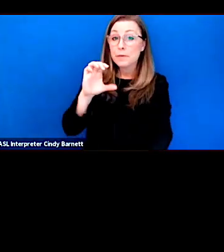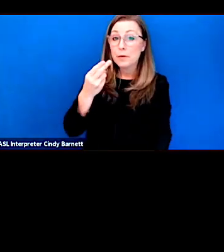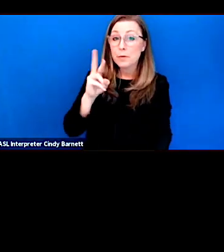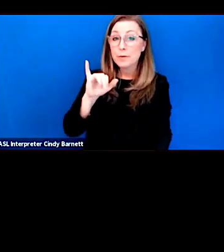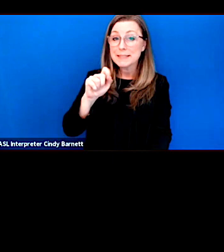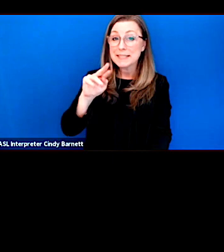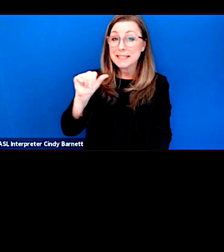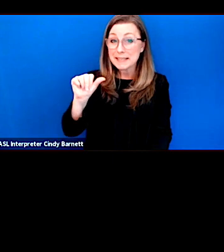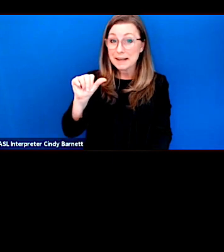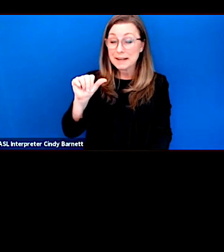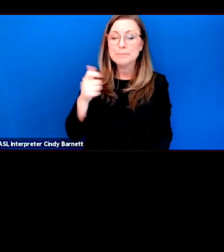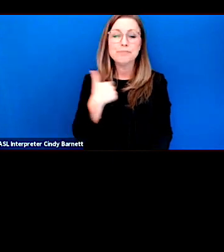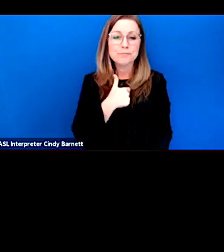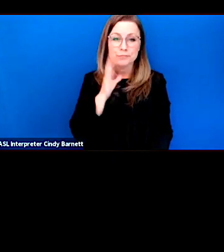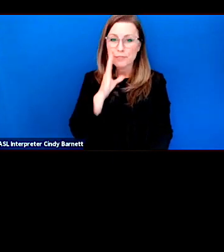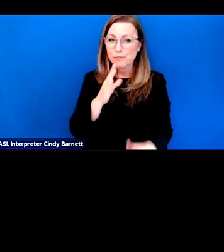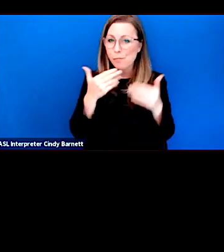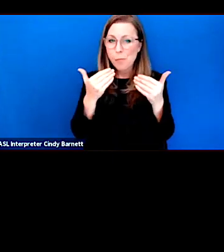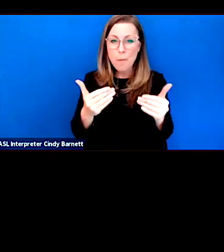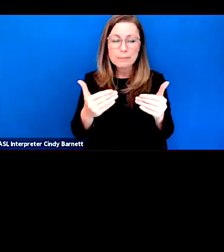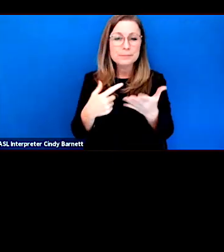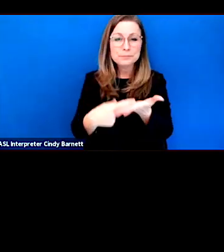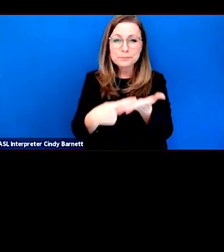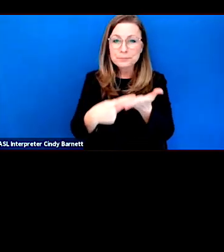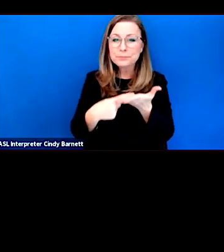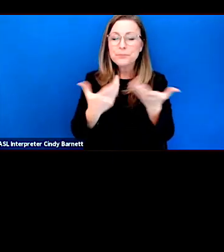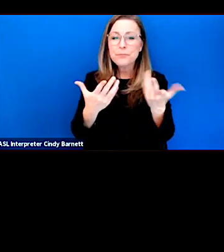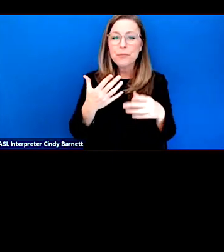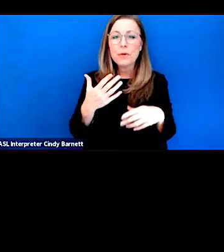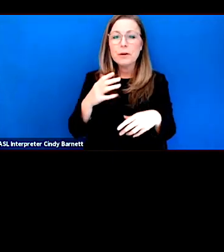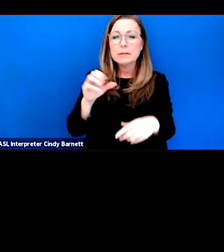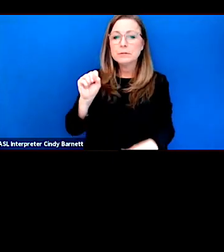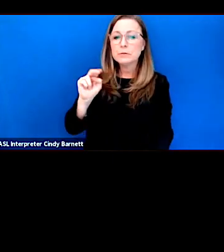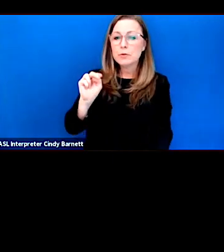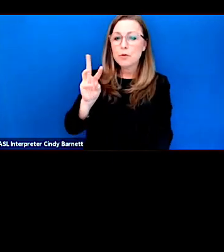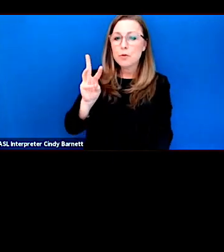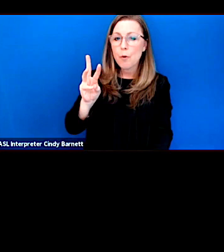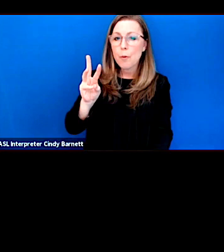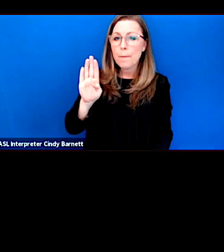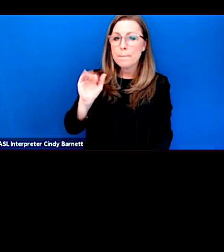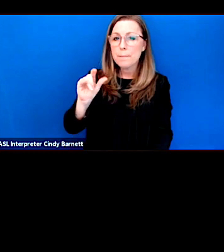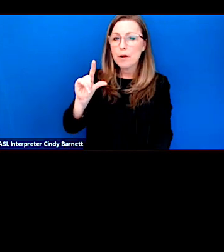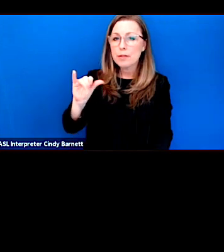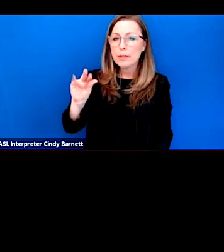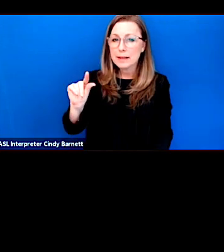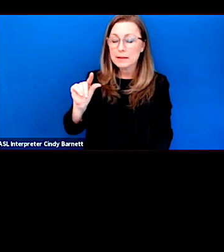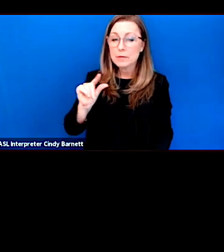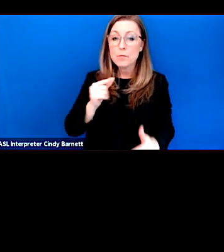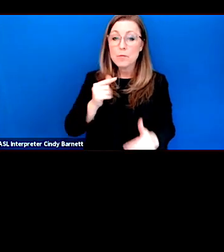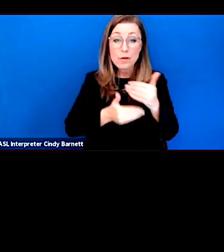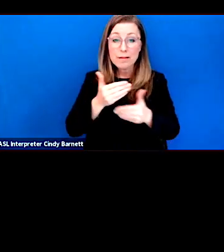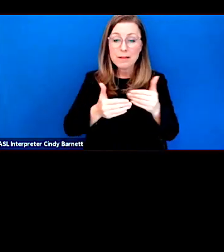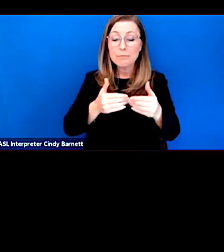with the forward and backward snowballing process that will answer some of your questions about the how